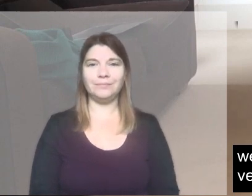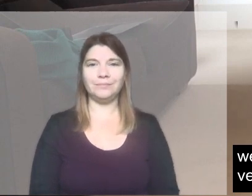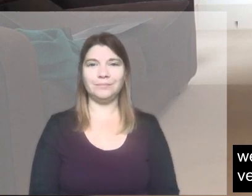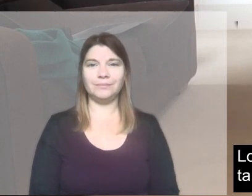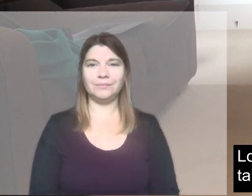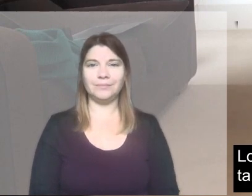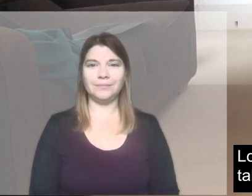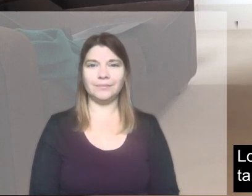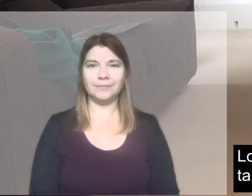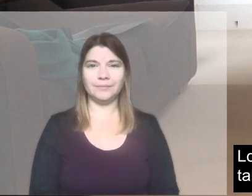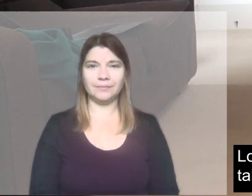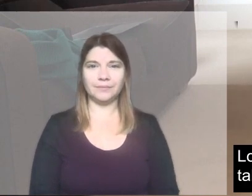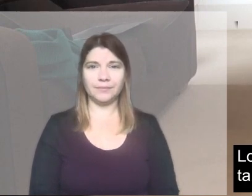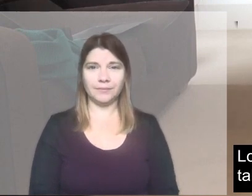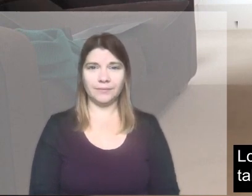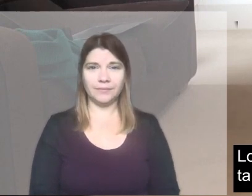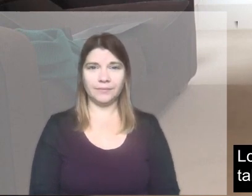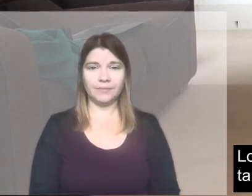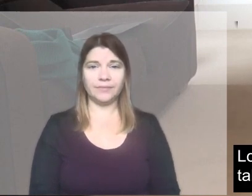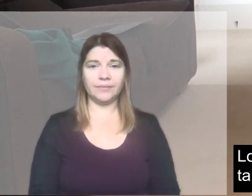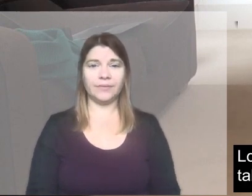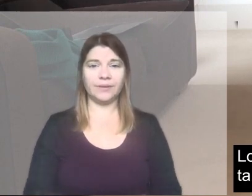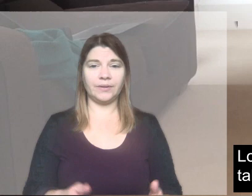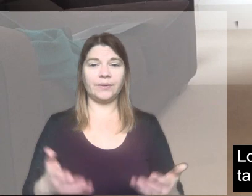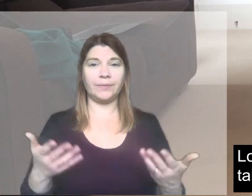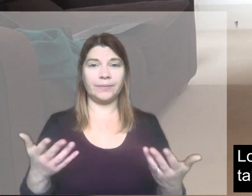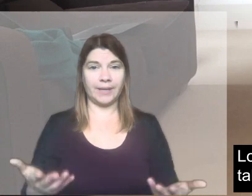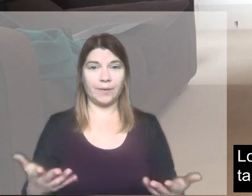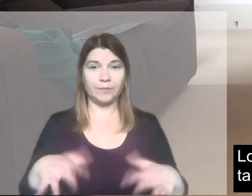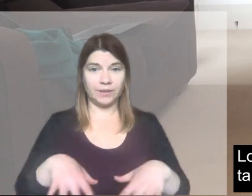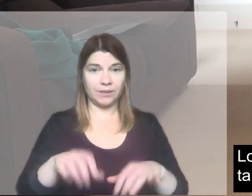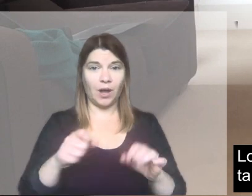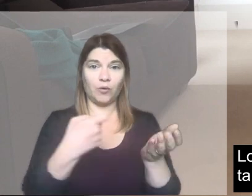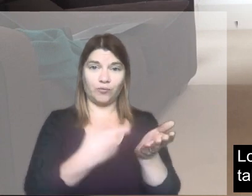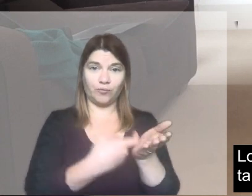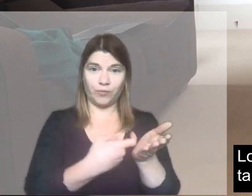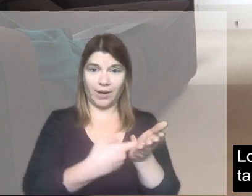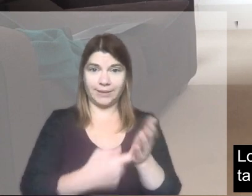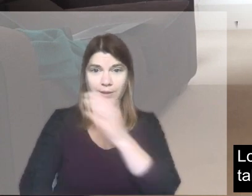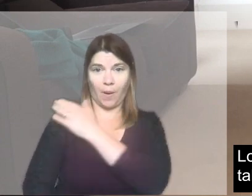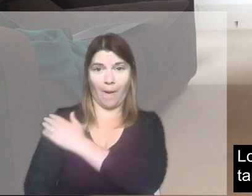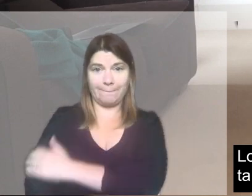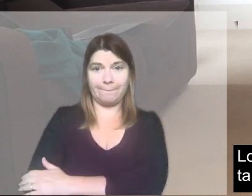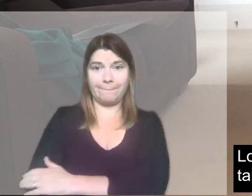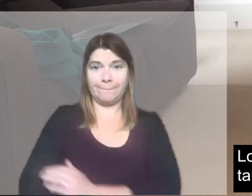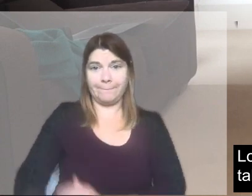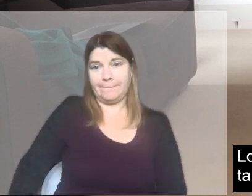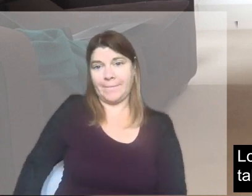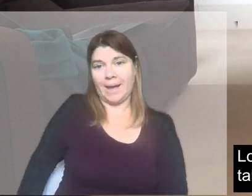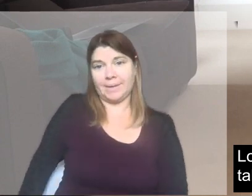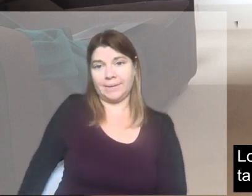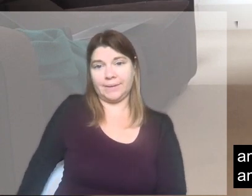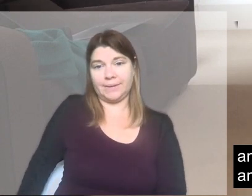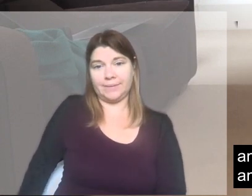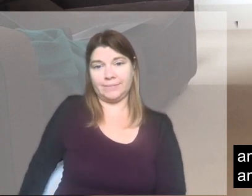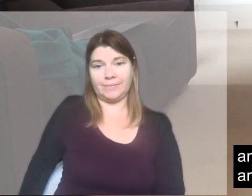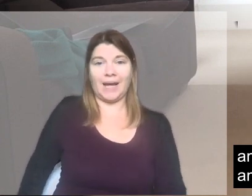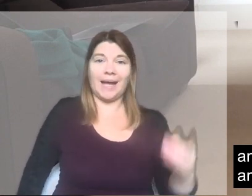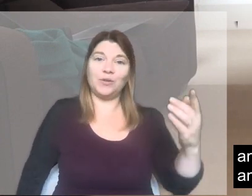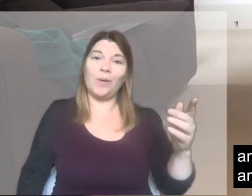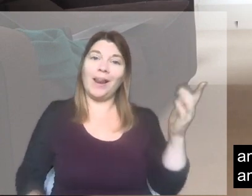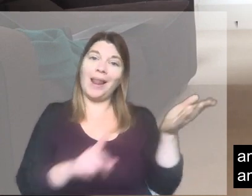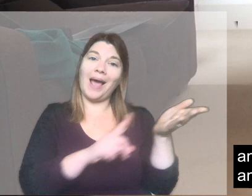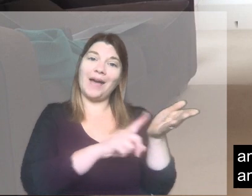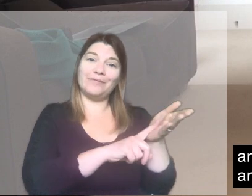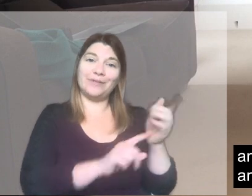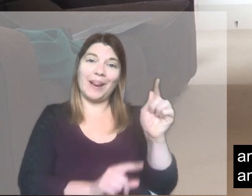girdle. Lovely. Okay, so we're going to begin taking the right arm a little way back